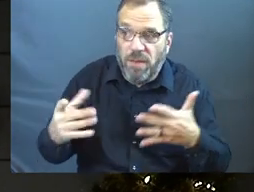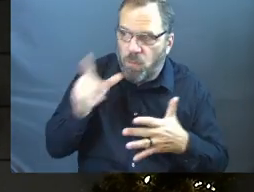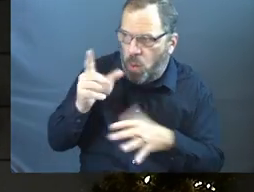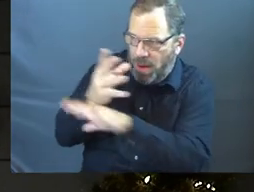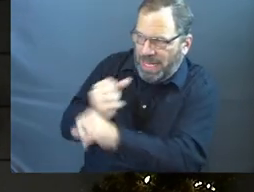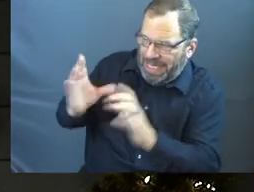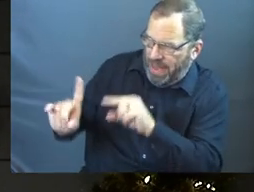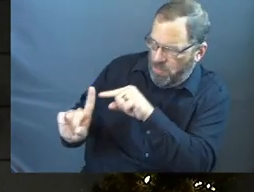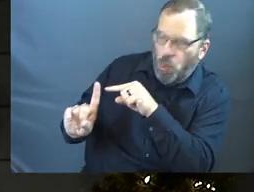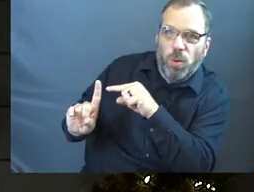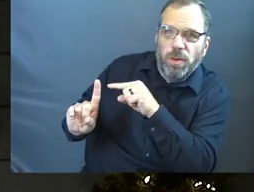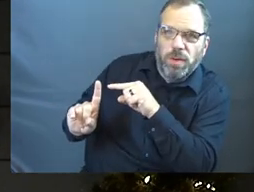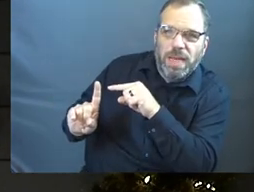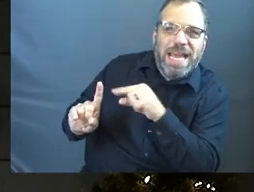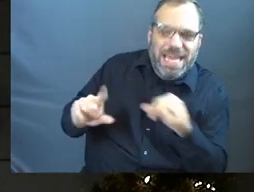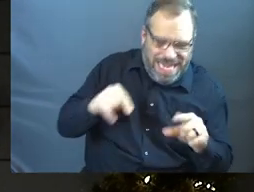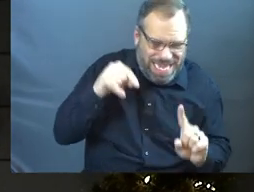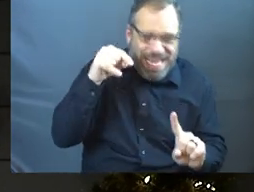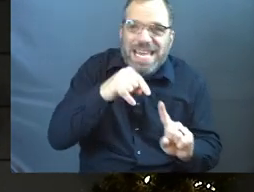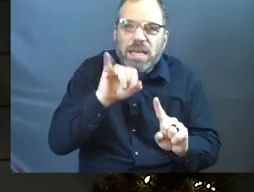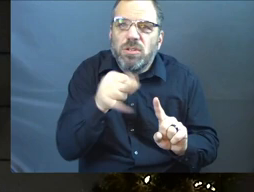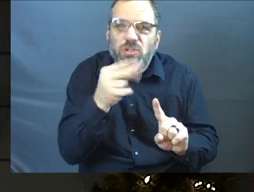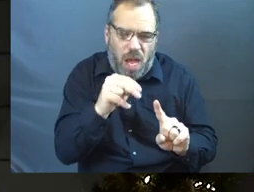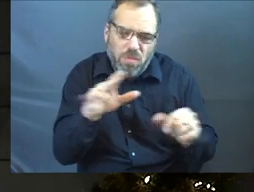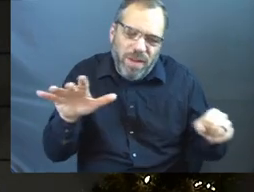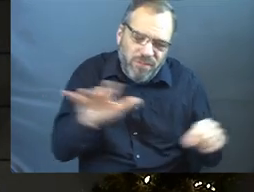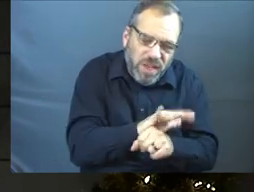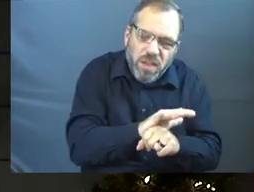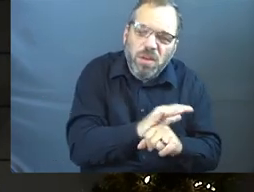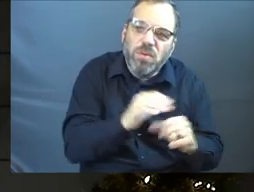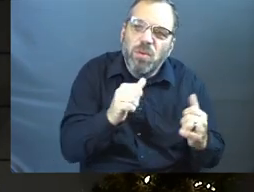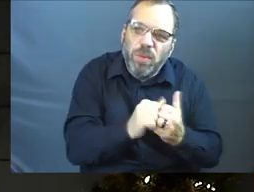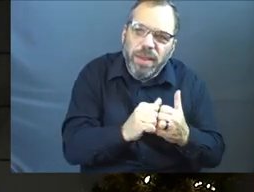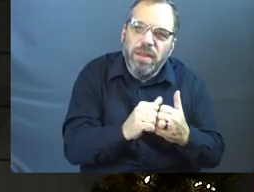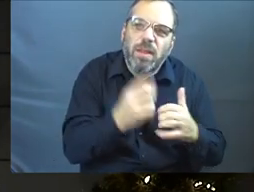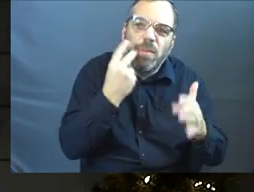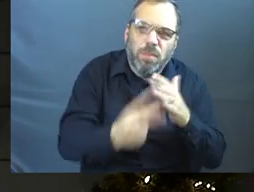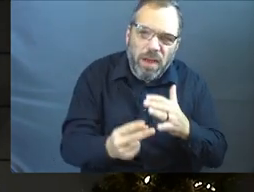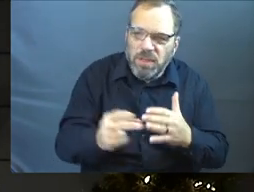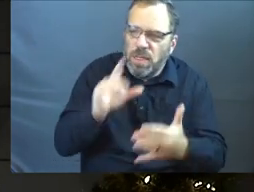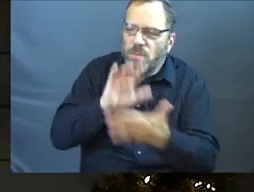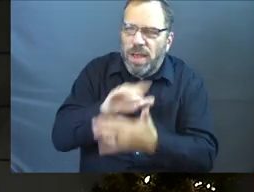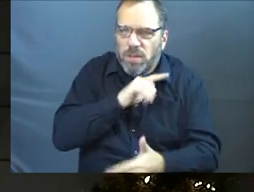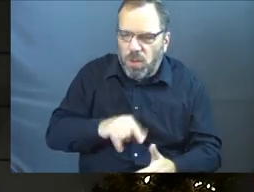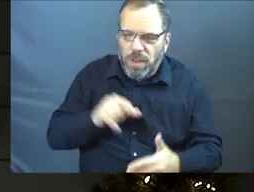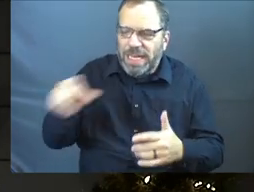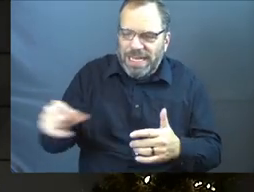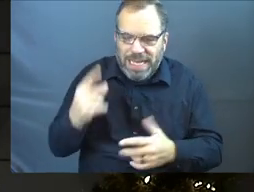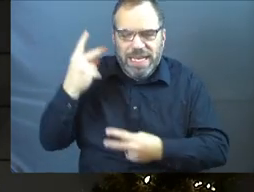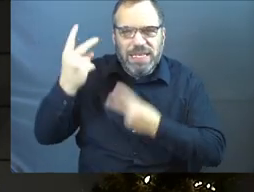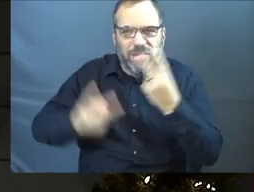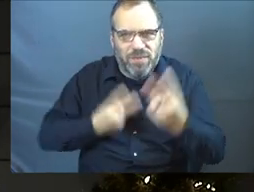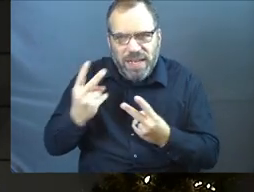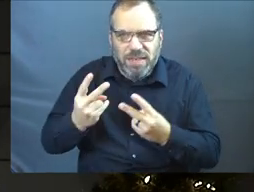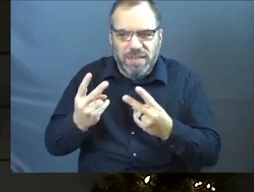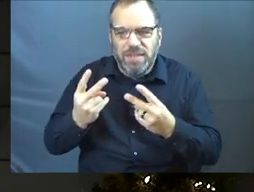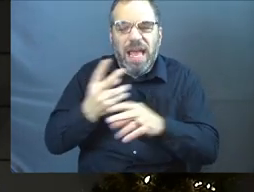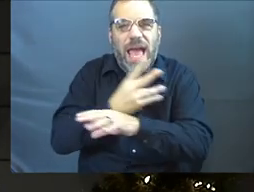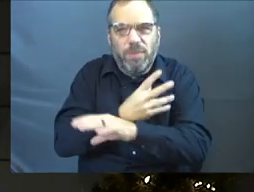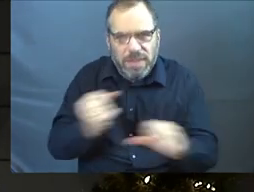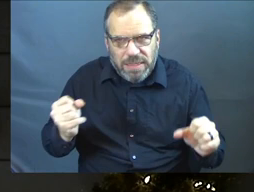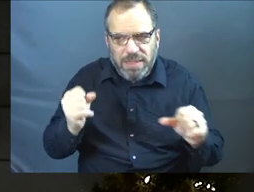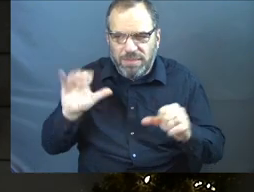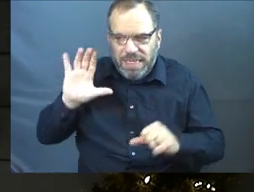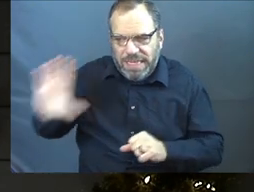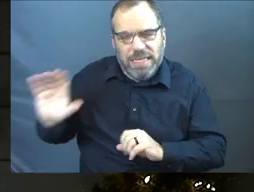of the Savior, right? He was filled with the Holy Spirit and gave this prophecy. Praise the Lord, the God of Israel, because he has visited and